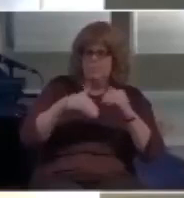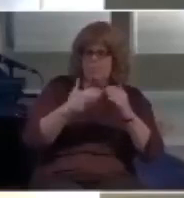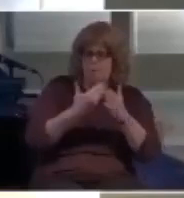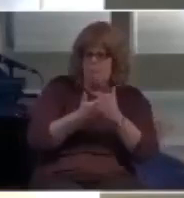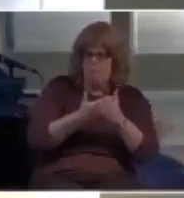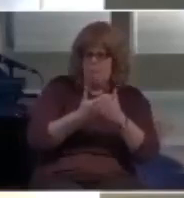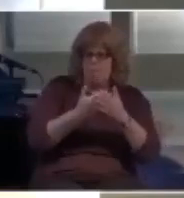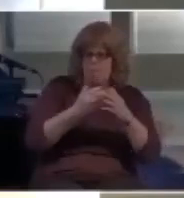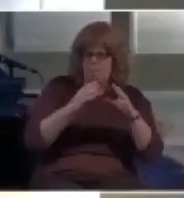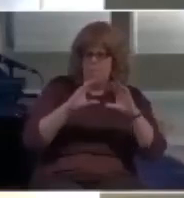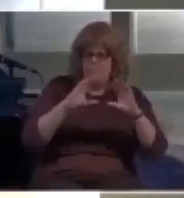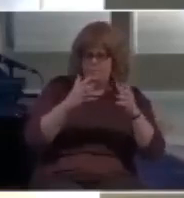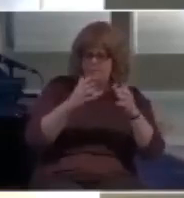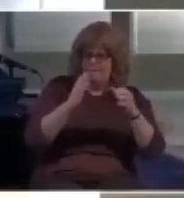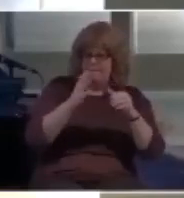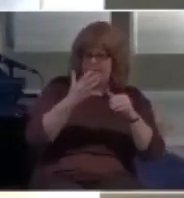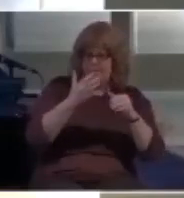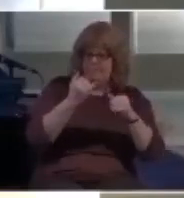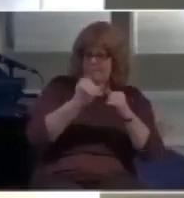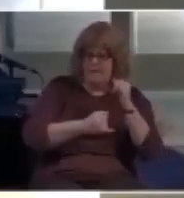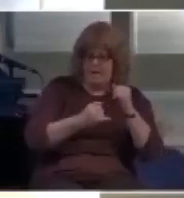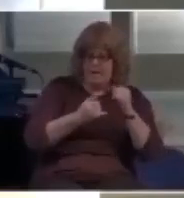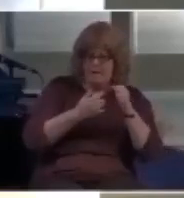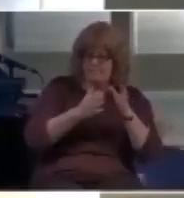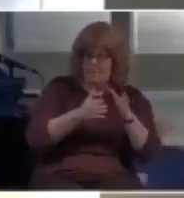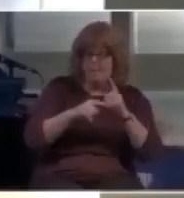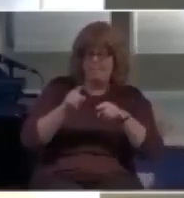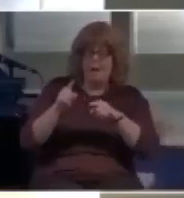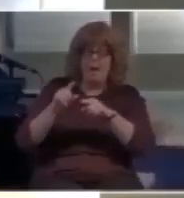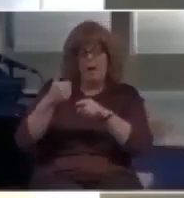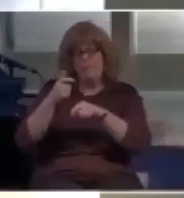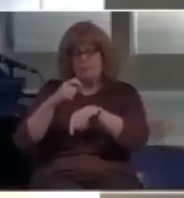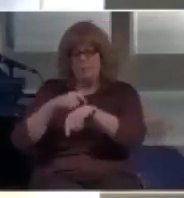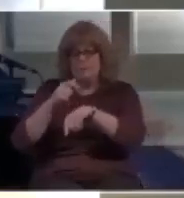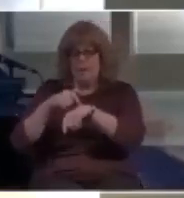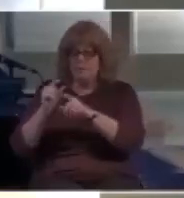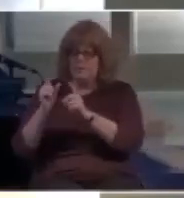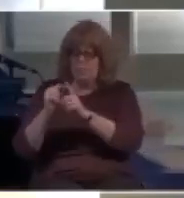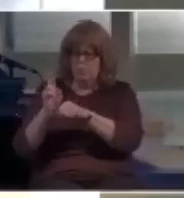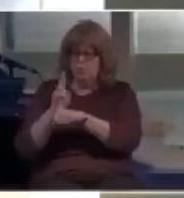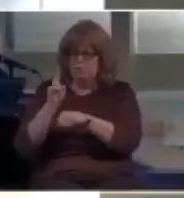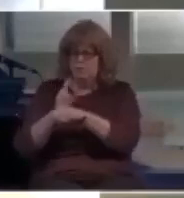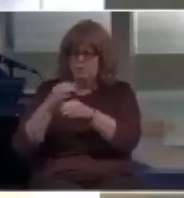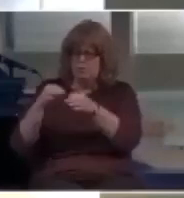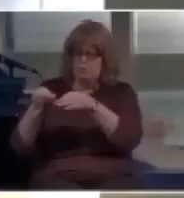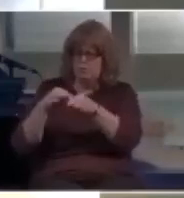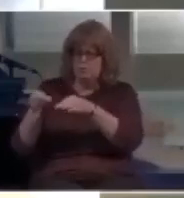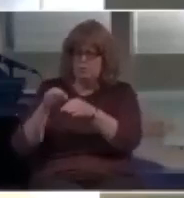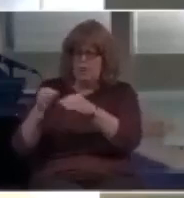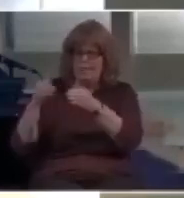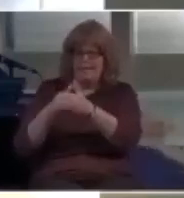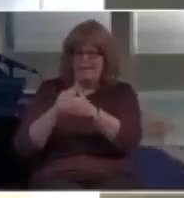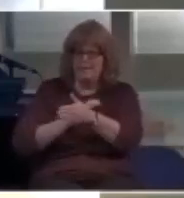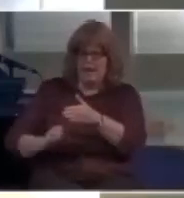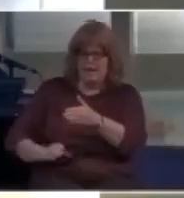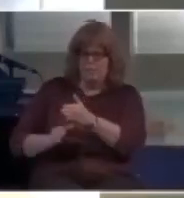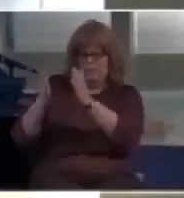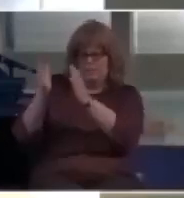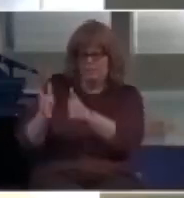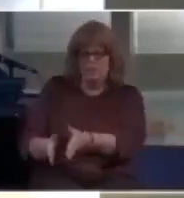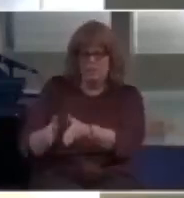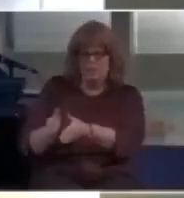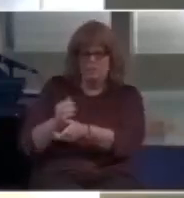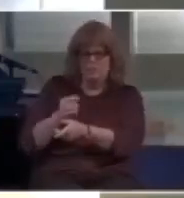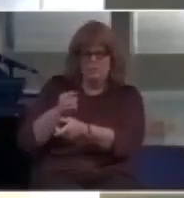its fifth and final form, while at other times it will be used to describe the Antichrist personally,